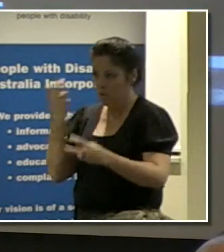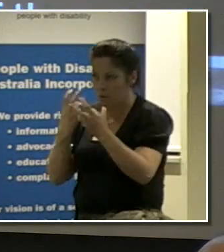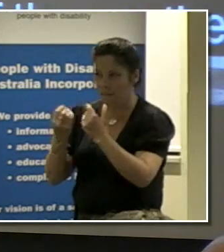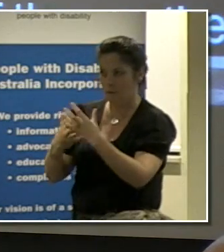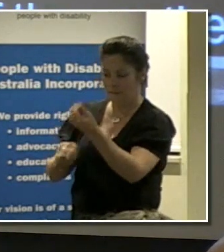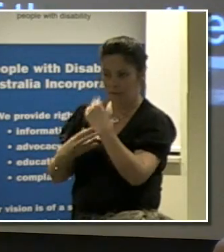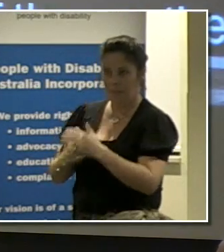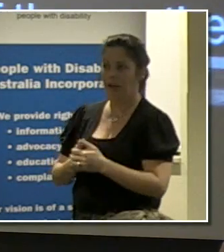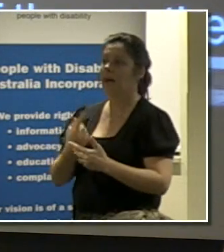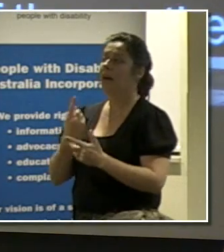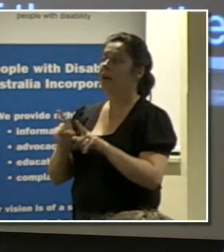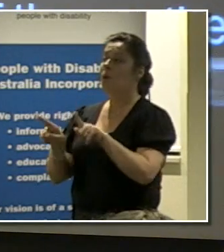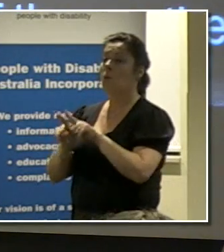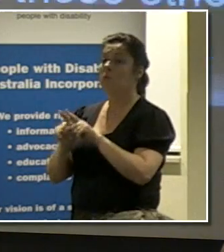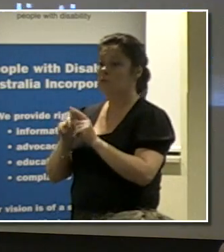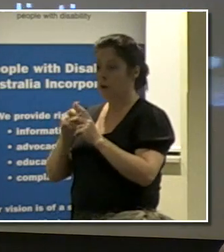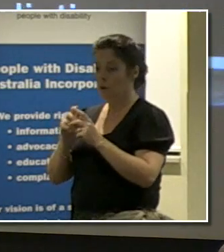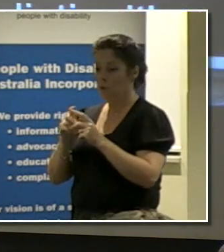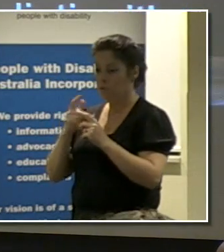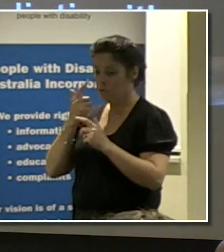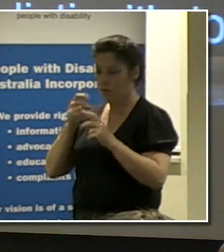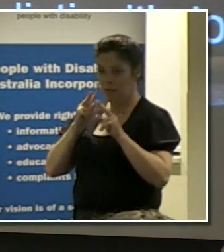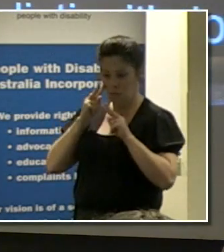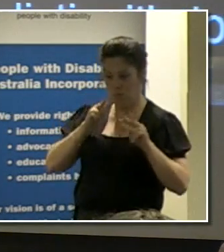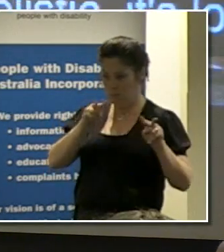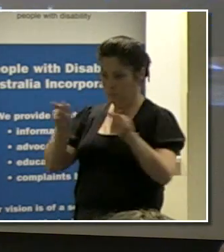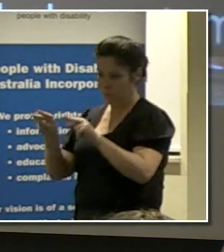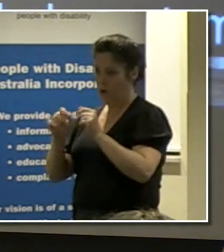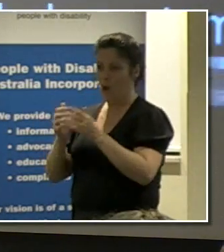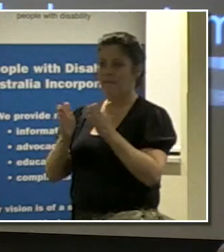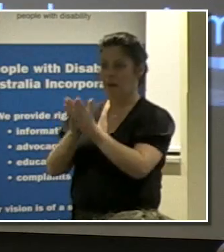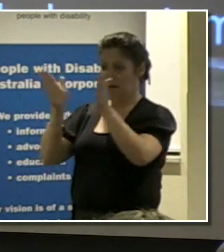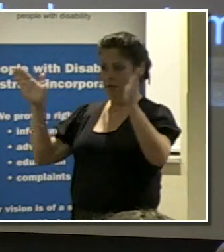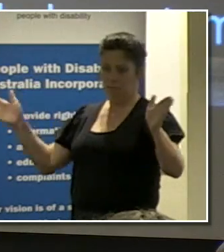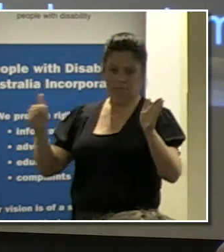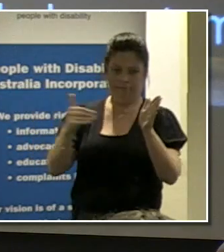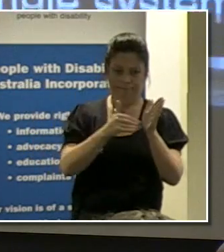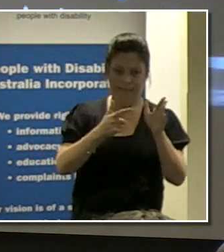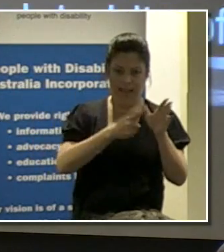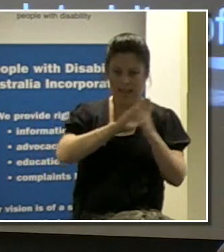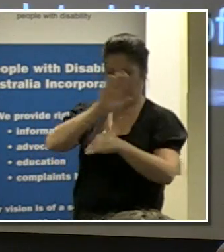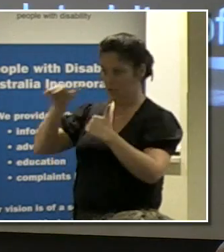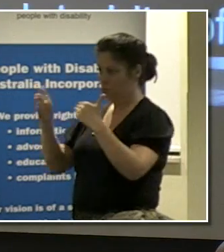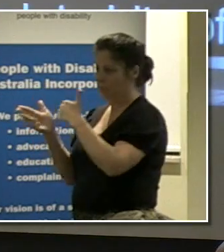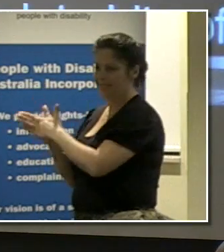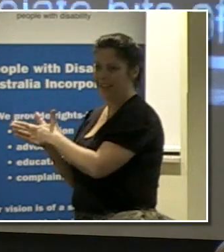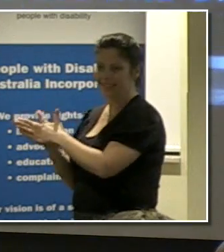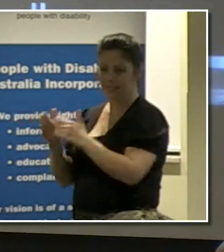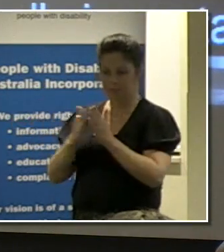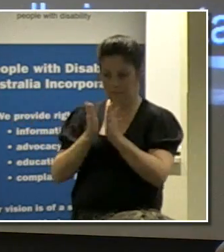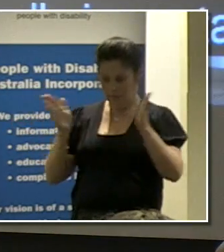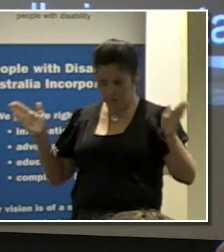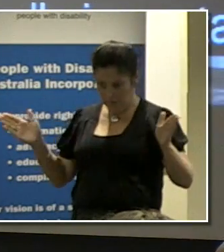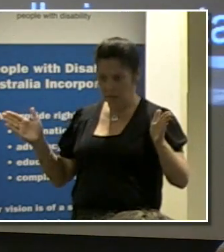looking at the whole system, not trying to isolate bits of it. And that's really important. If you want to get a sense of how things are